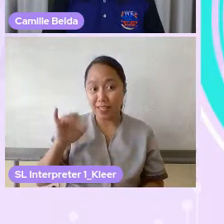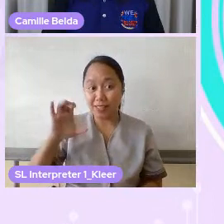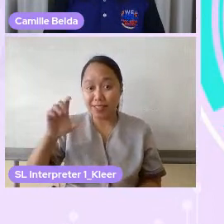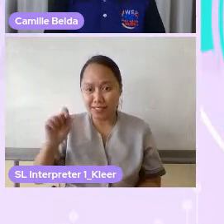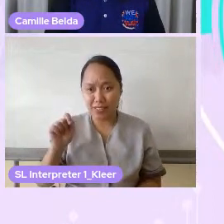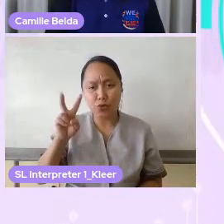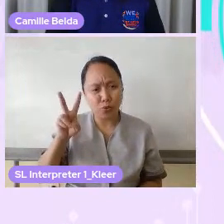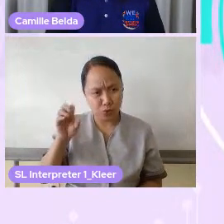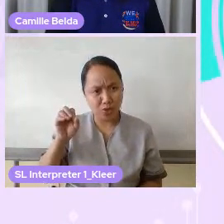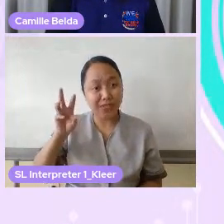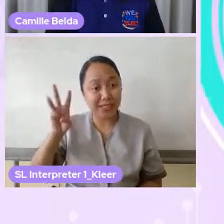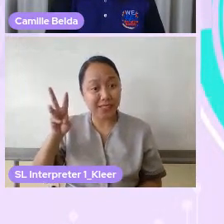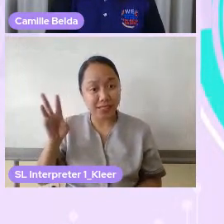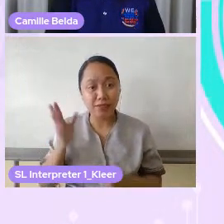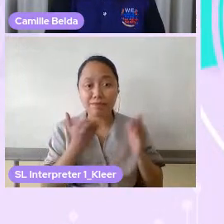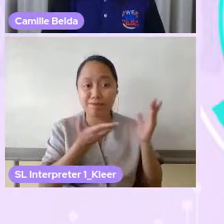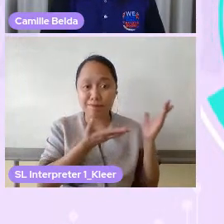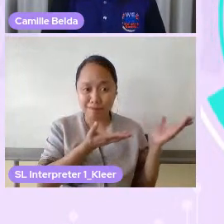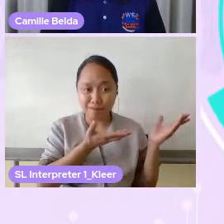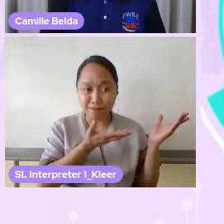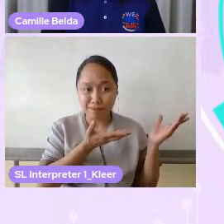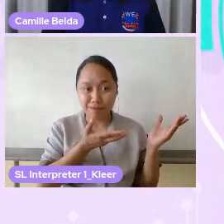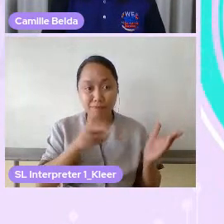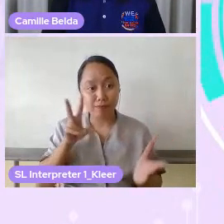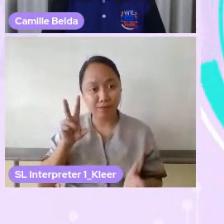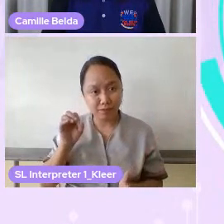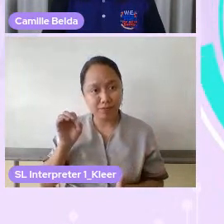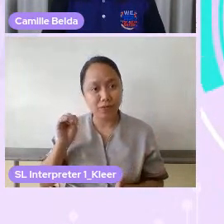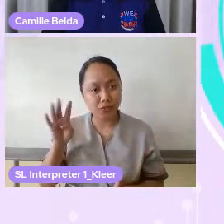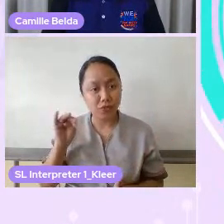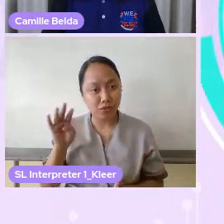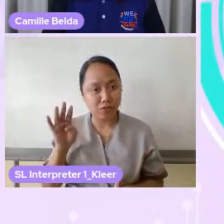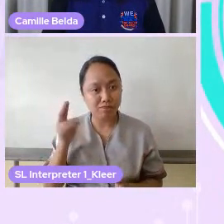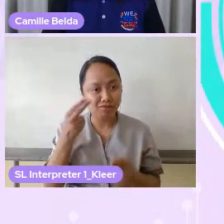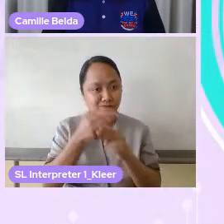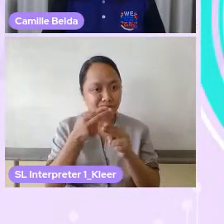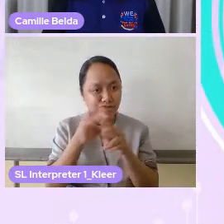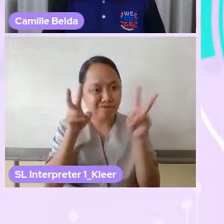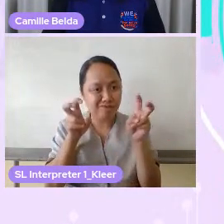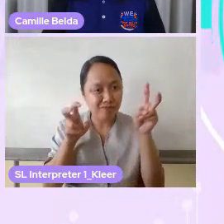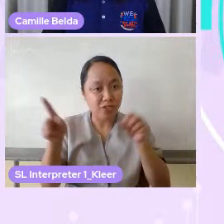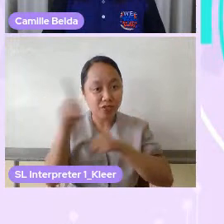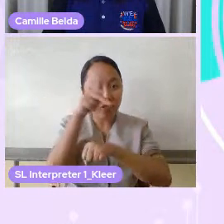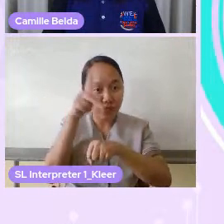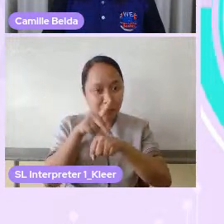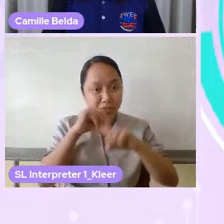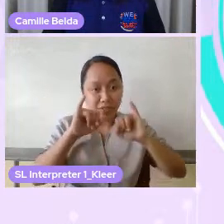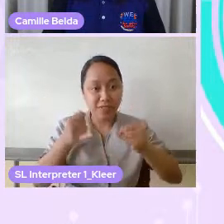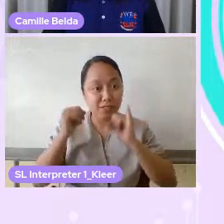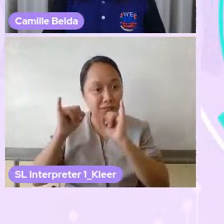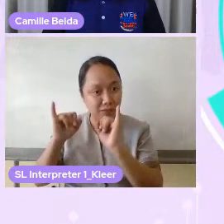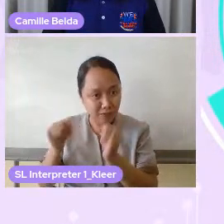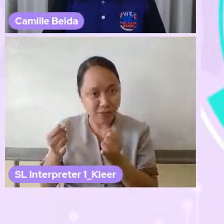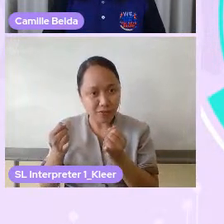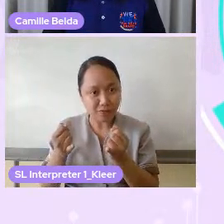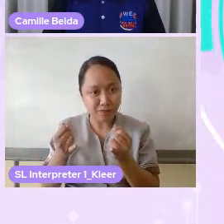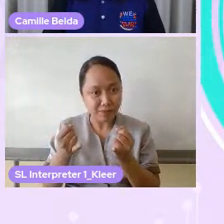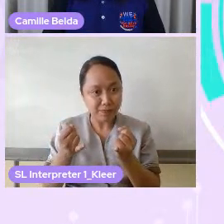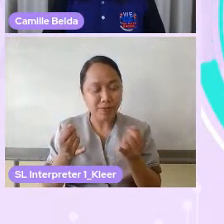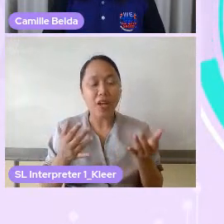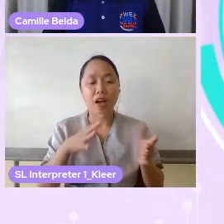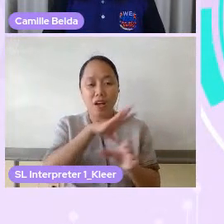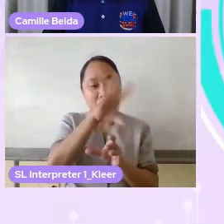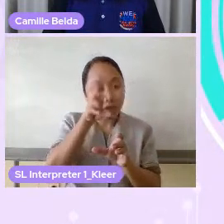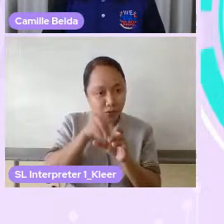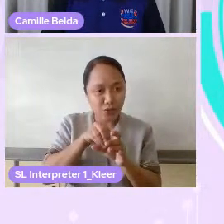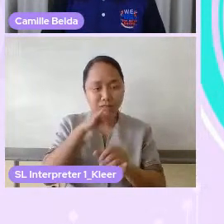2016. In 2014, she was named as Philippine Individual Contributor of the Year during the International